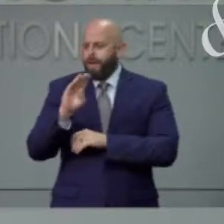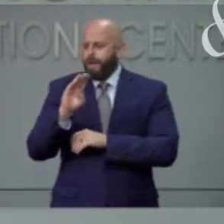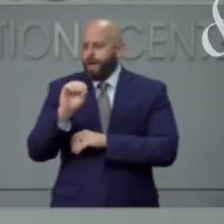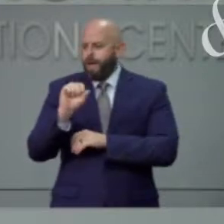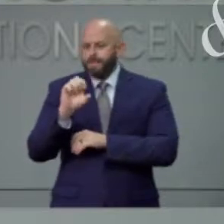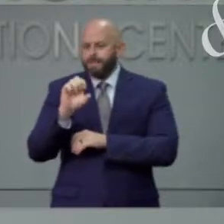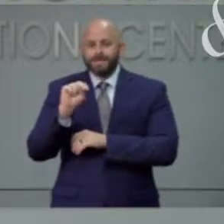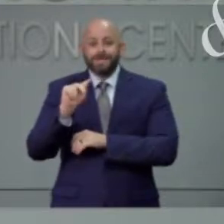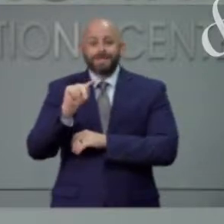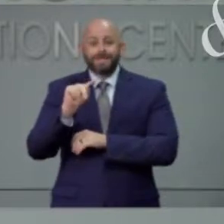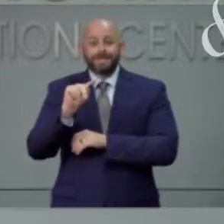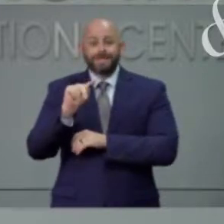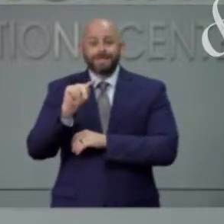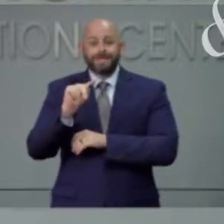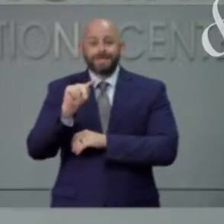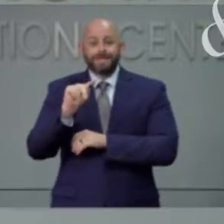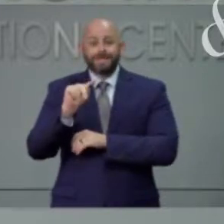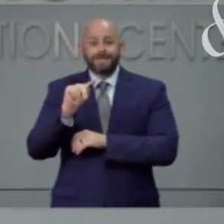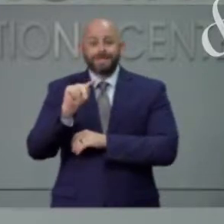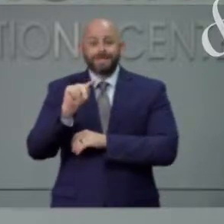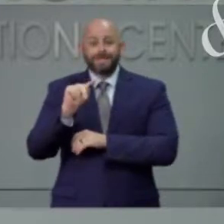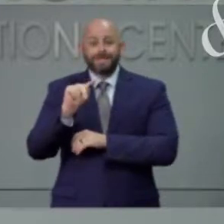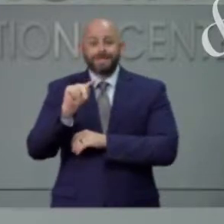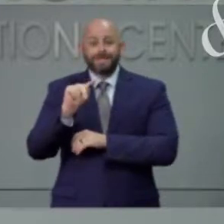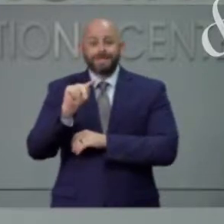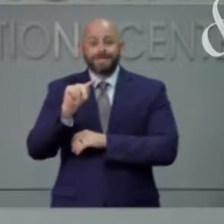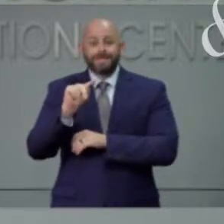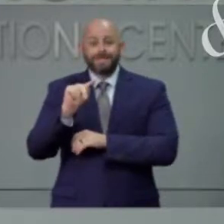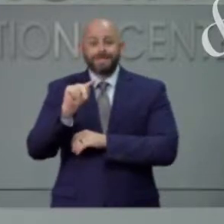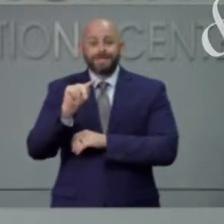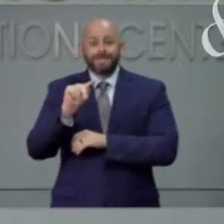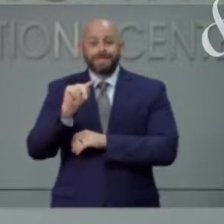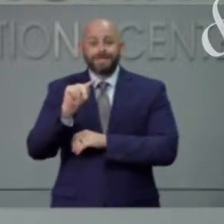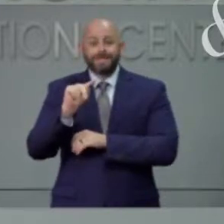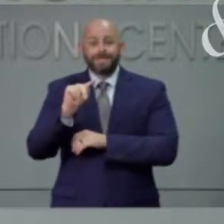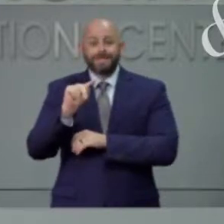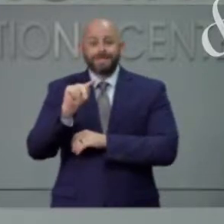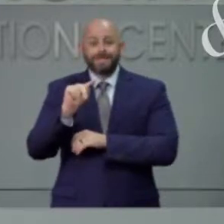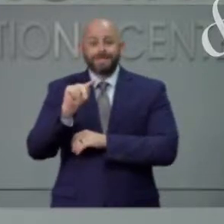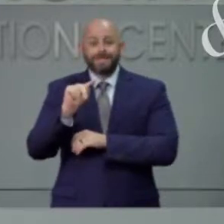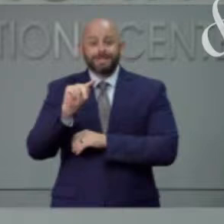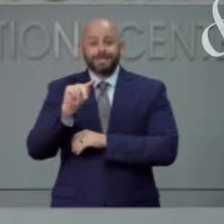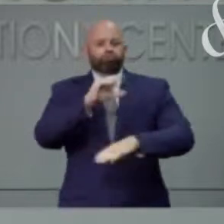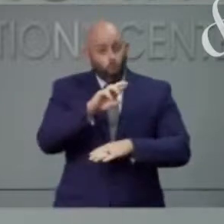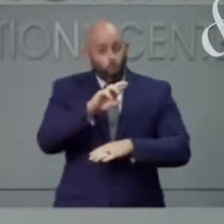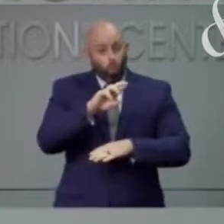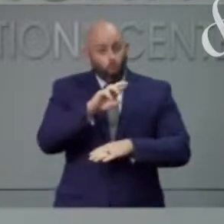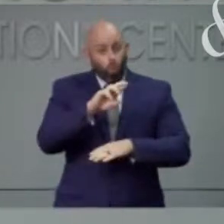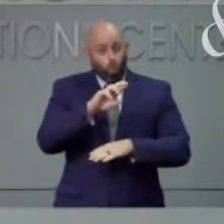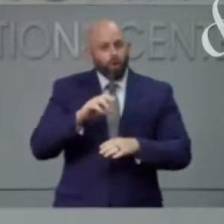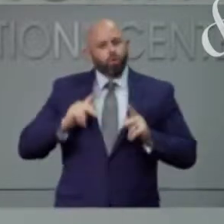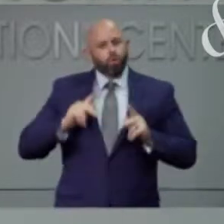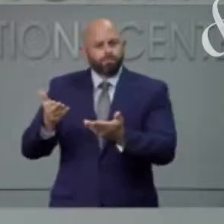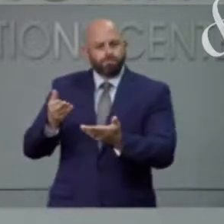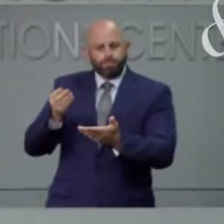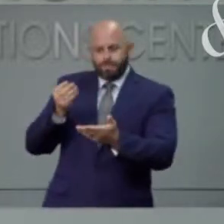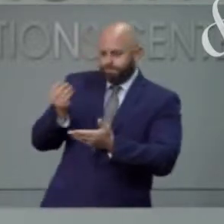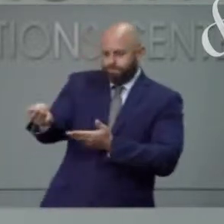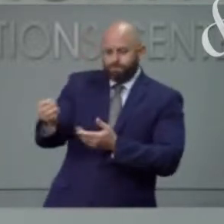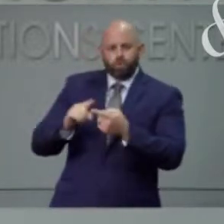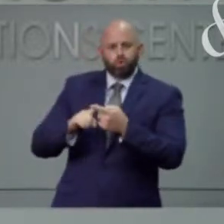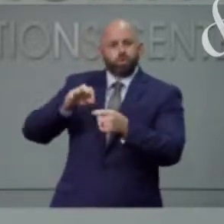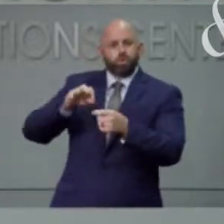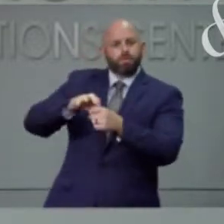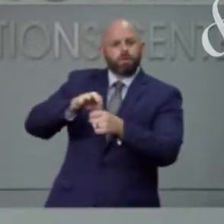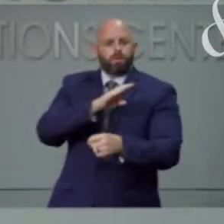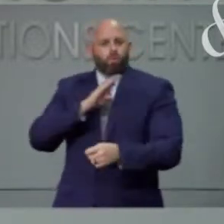you can do that by voting to the election board. And all of that can be found on the State